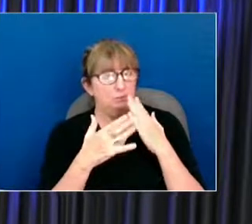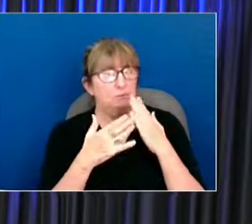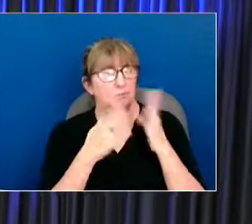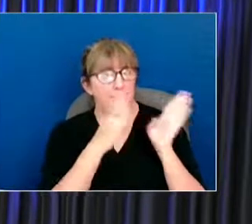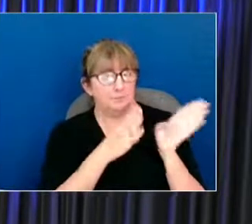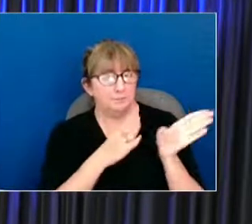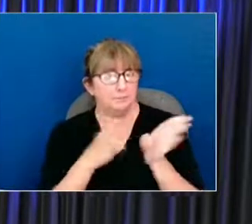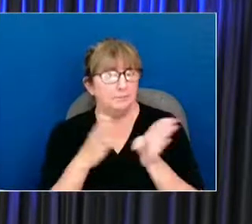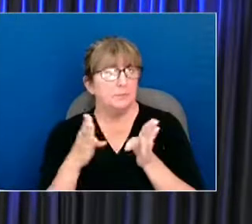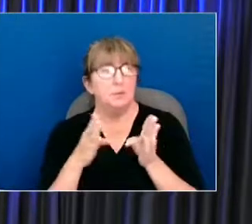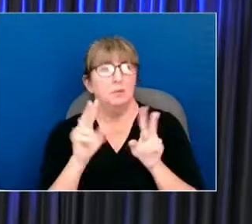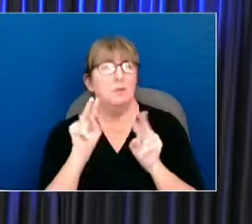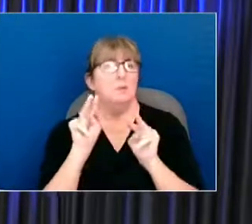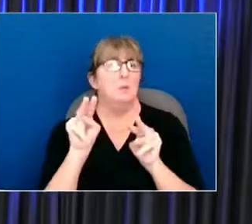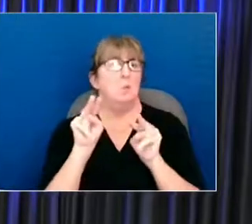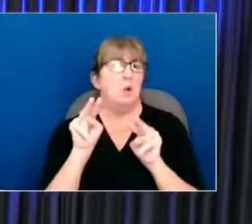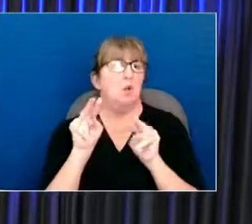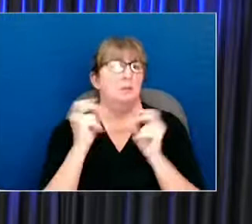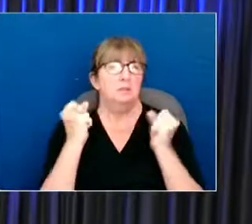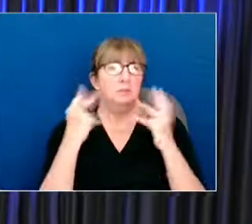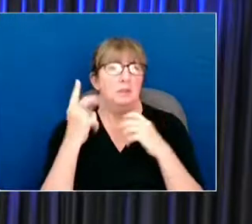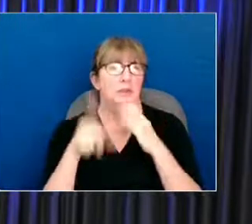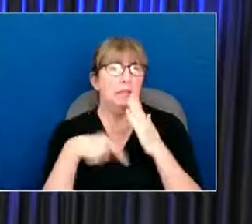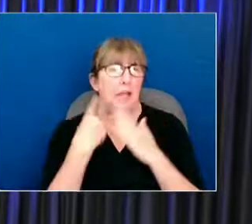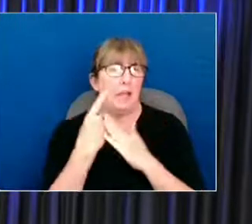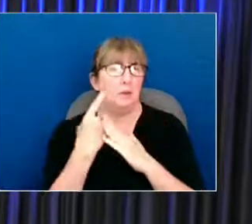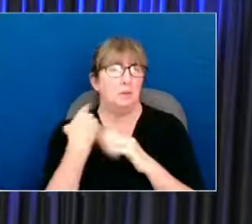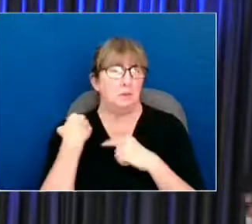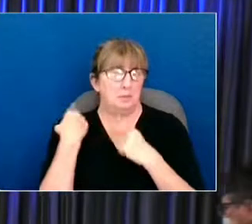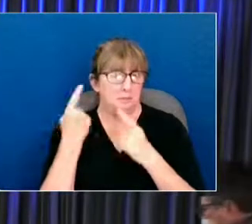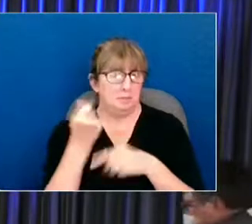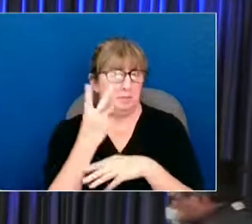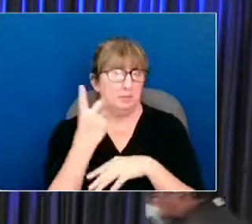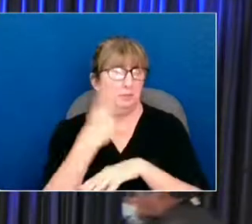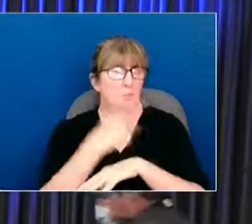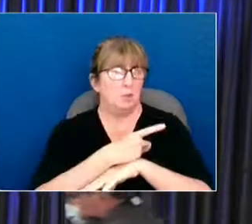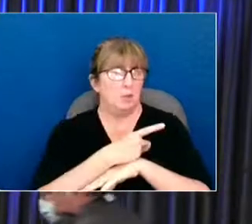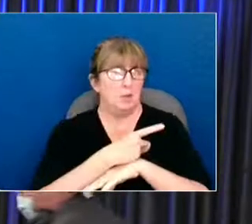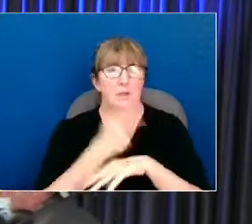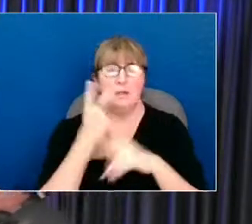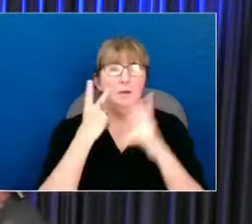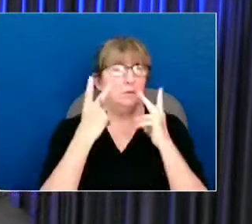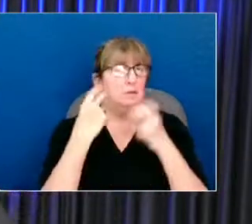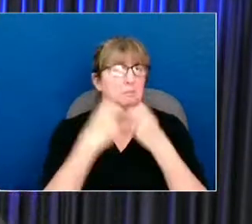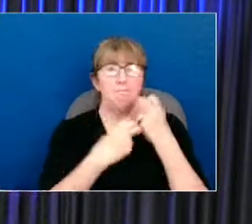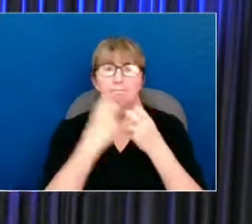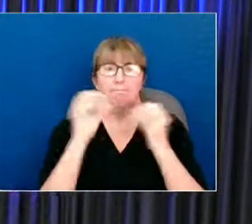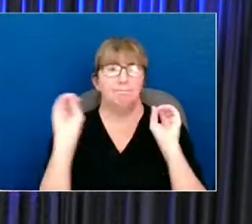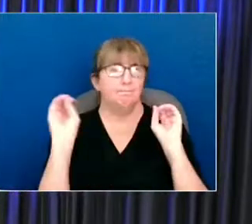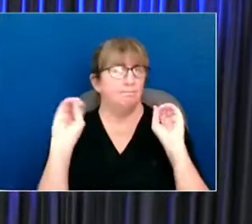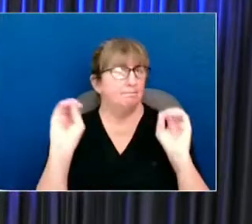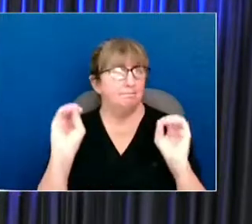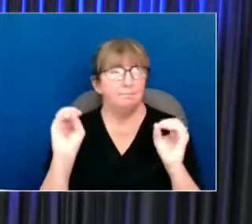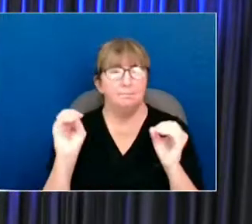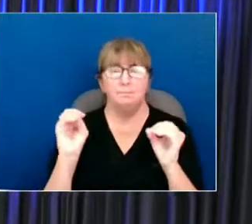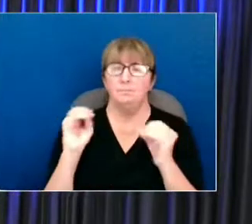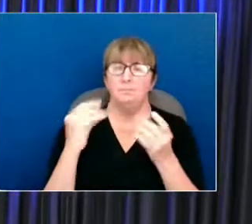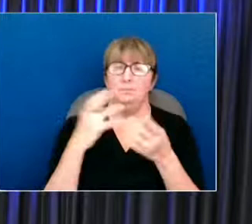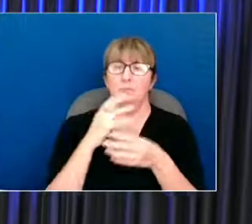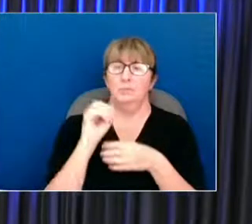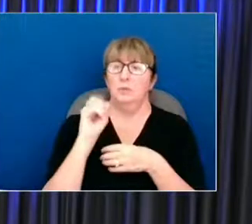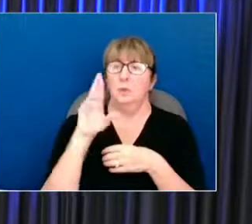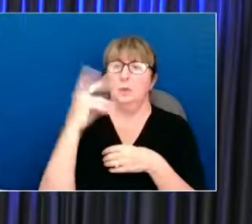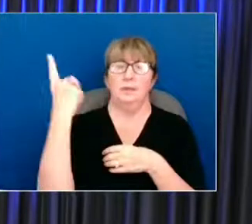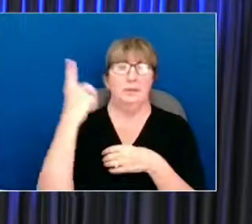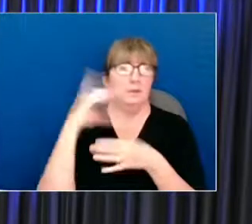stream for hours the last few days, and again, we haven't seen any hiccups or even anything related to